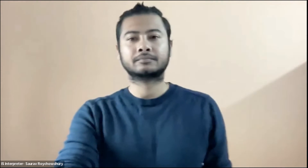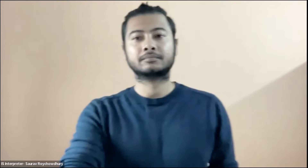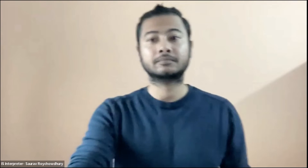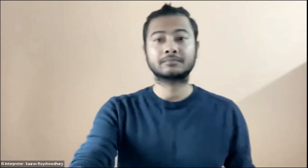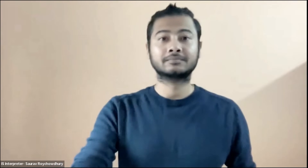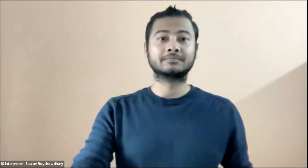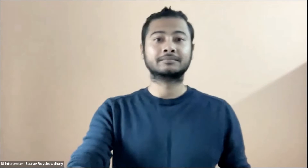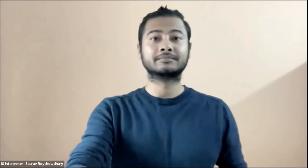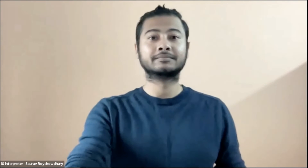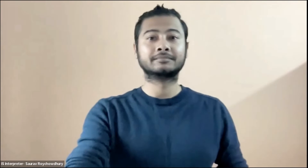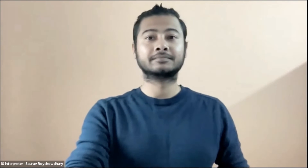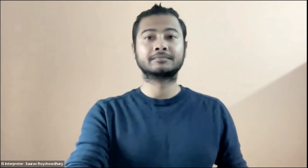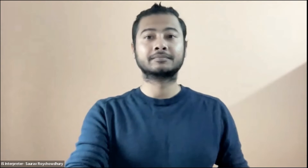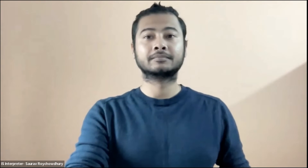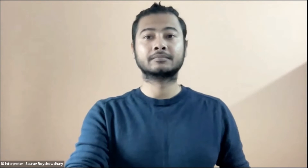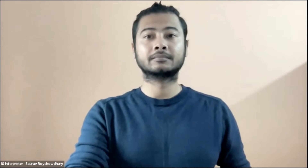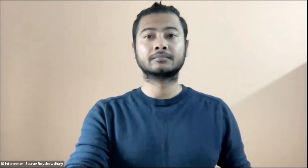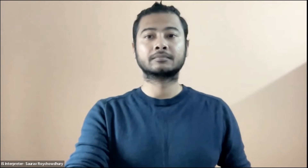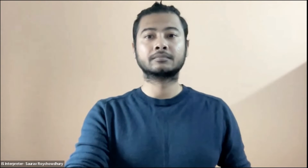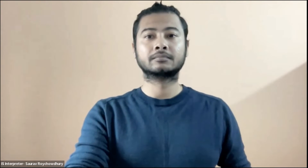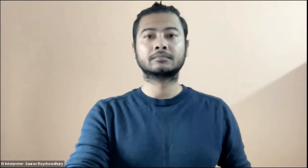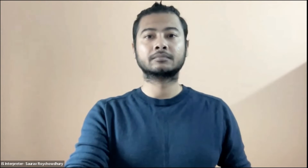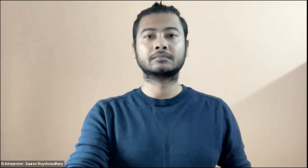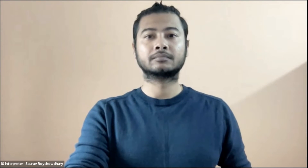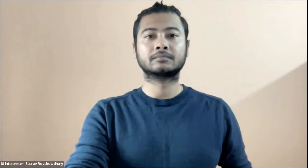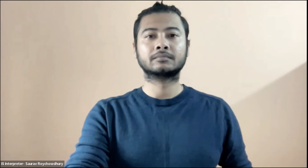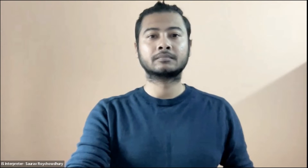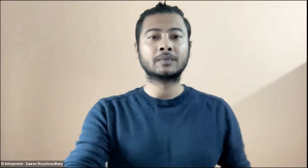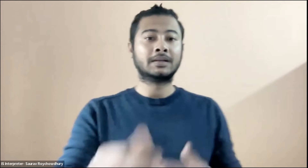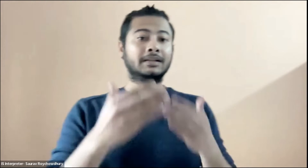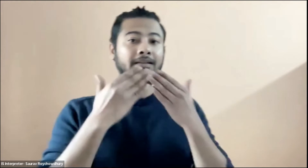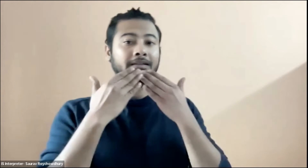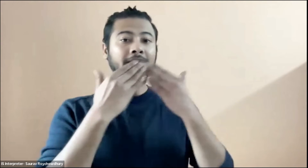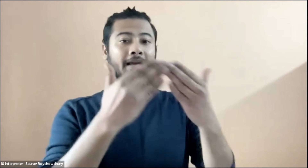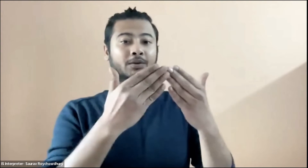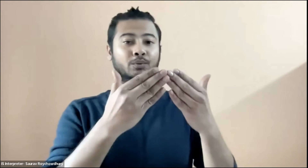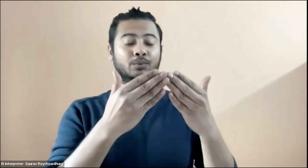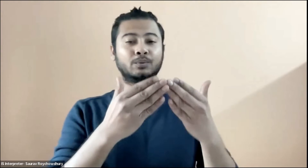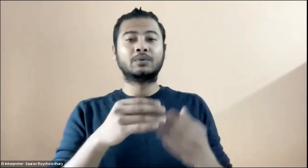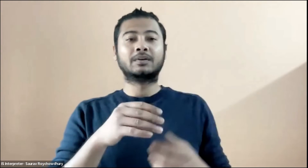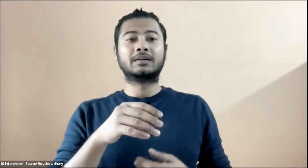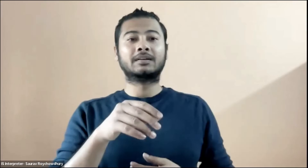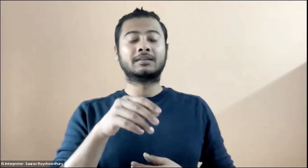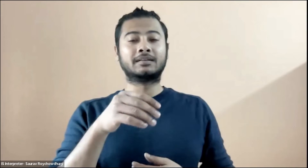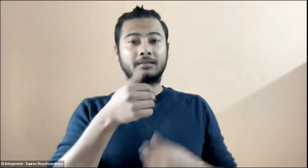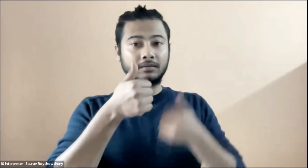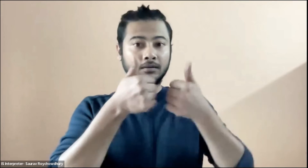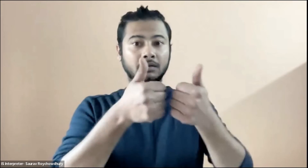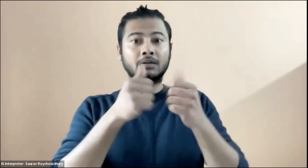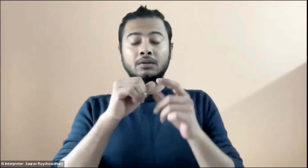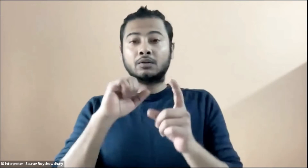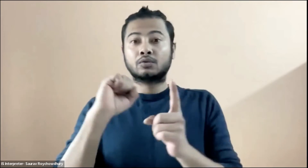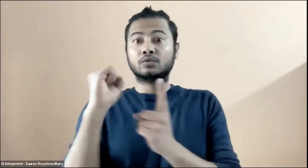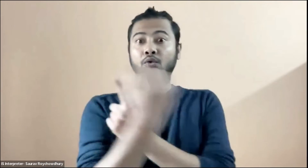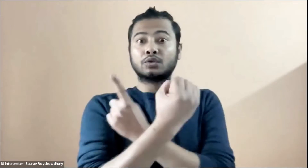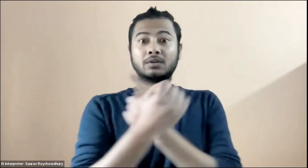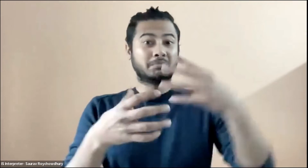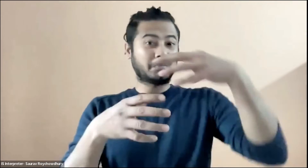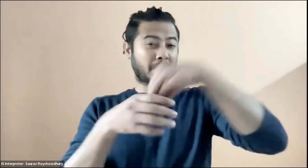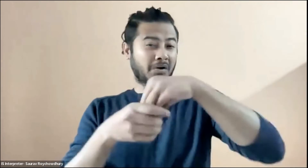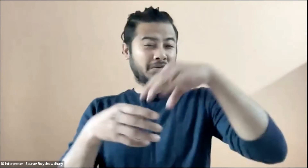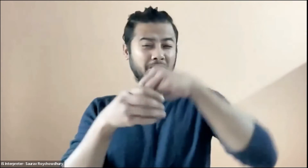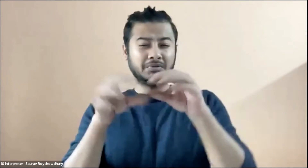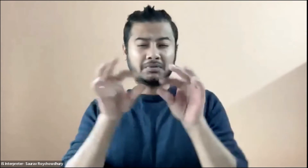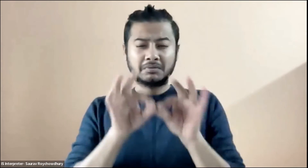Thanks, David. For me, the social participation in health is critical to help us